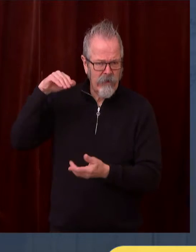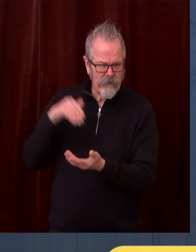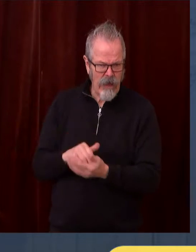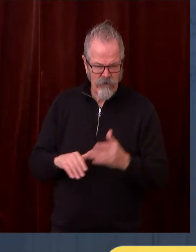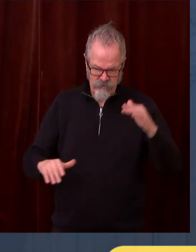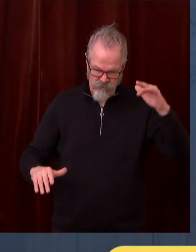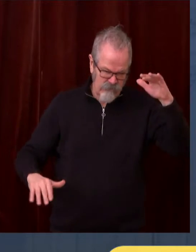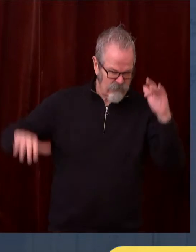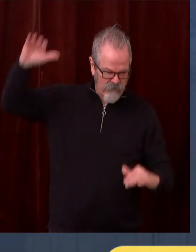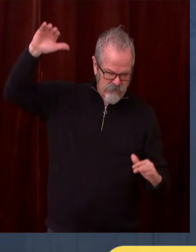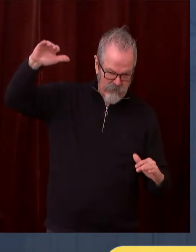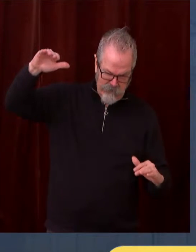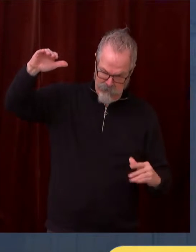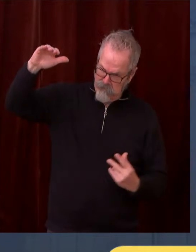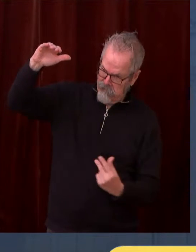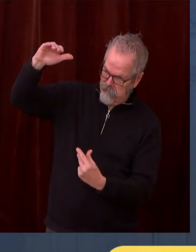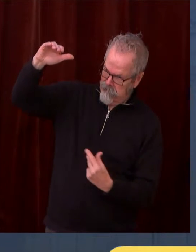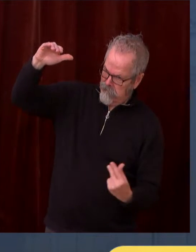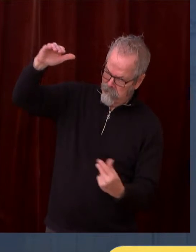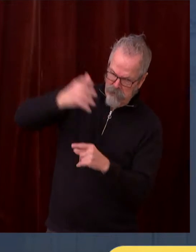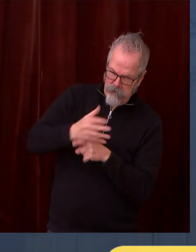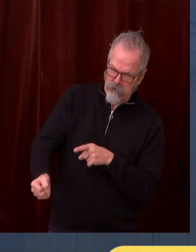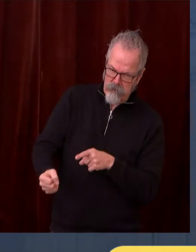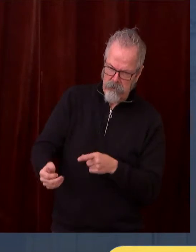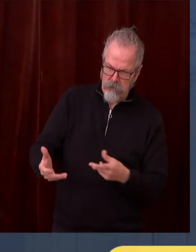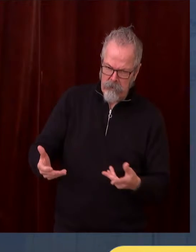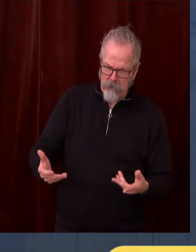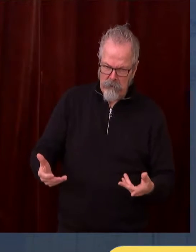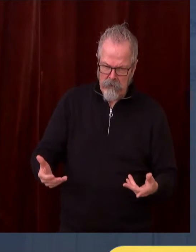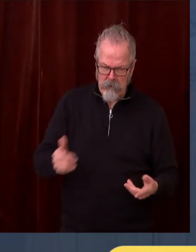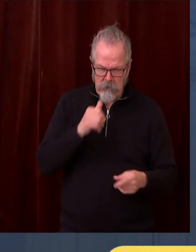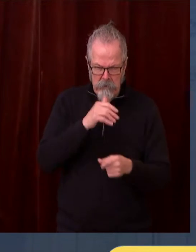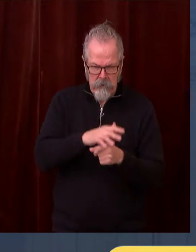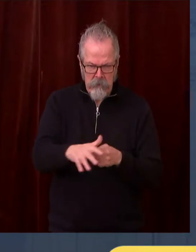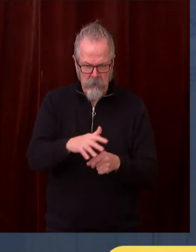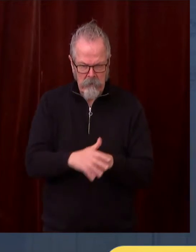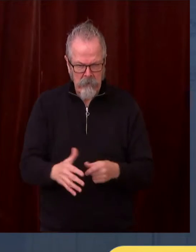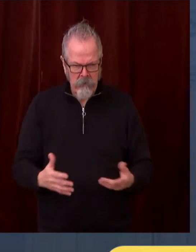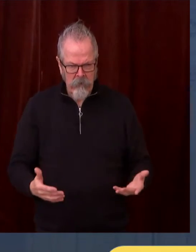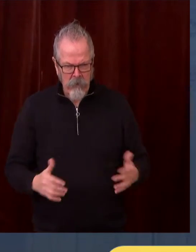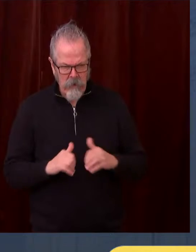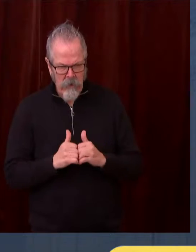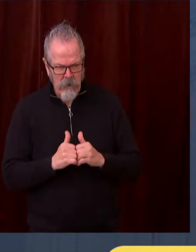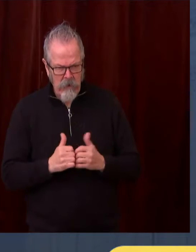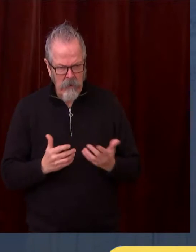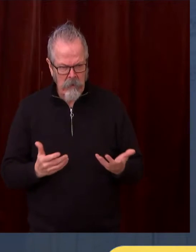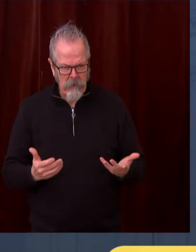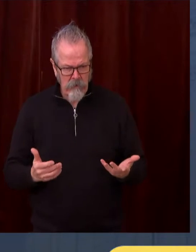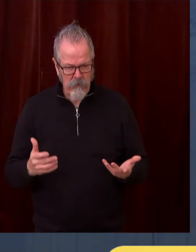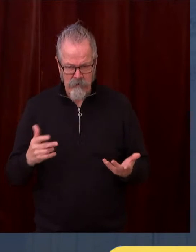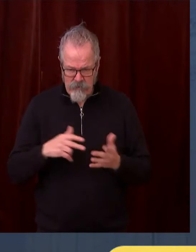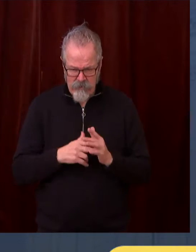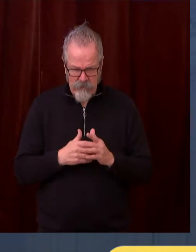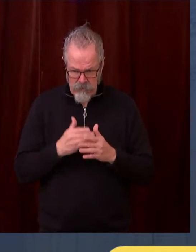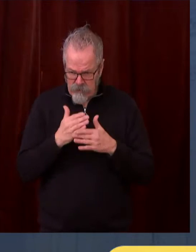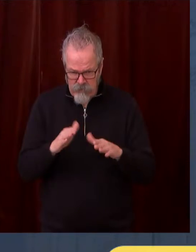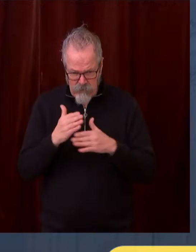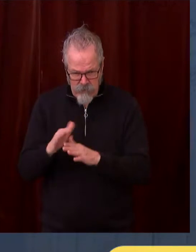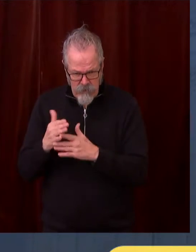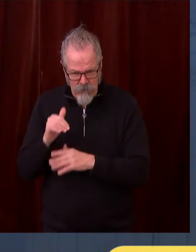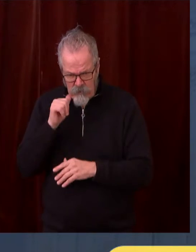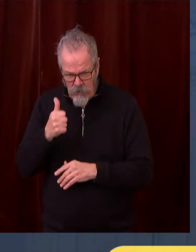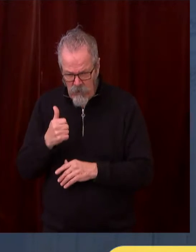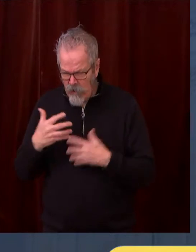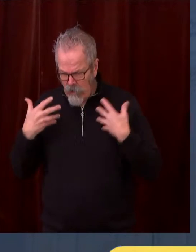those long-term healthcare facilities and tribal communities that the governor mentioned? Yeah. Go ahead,